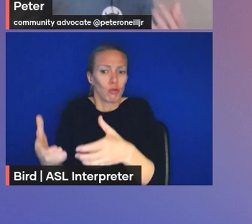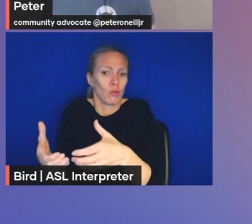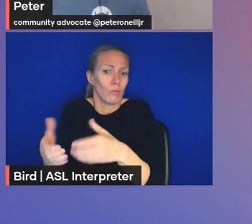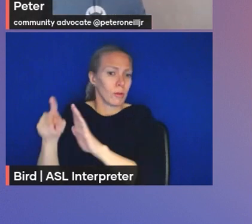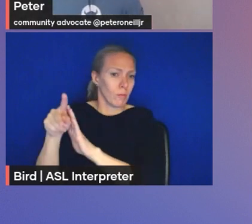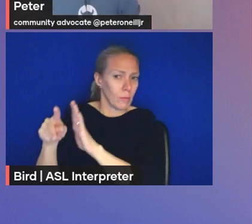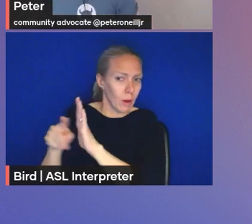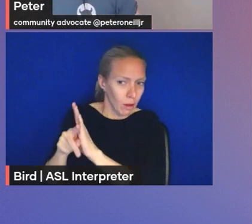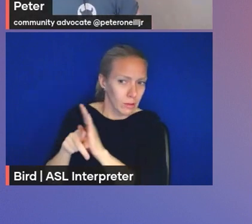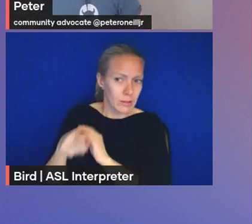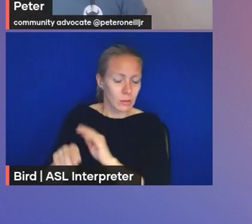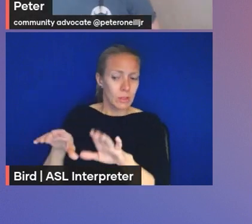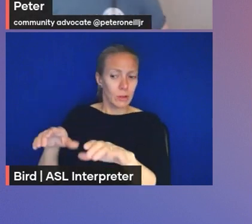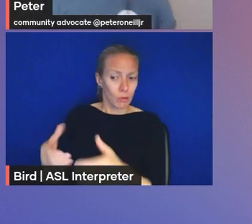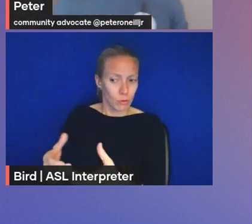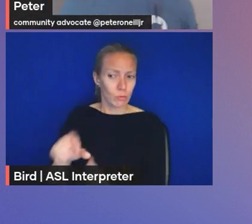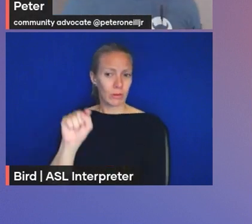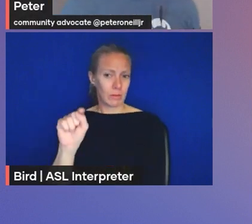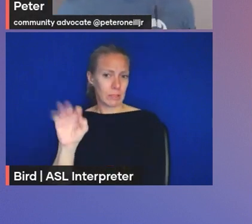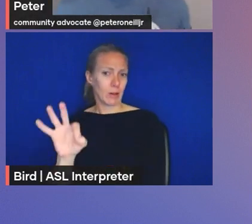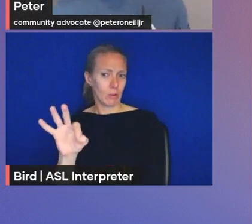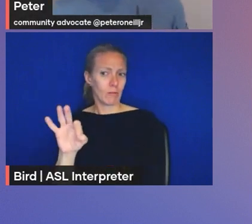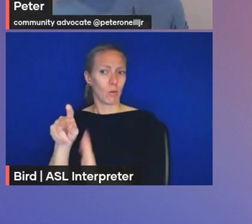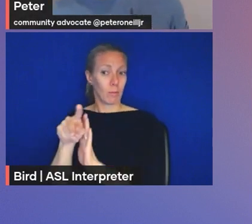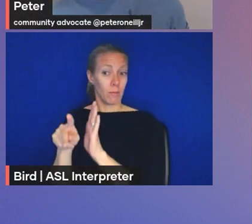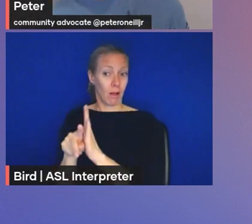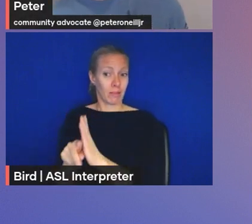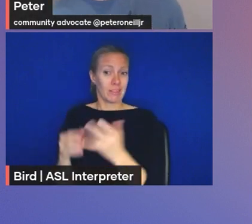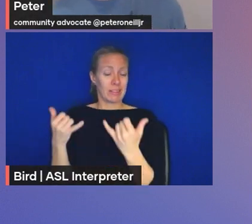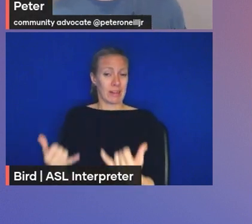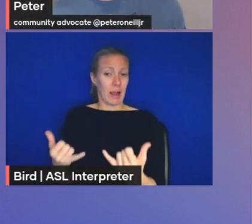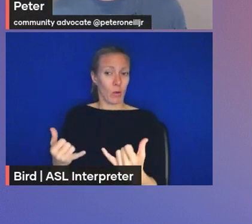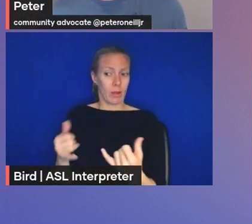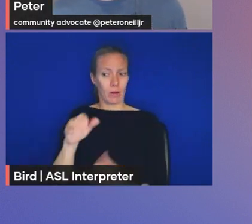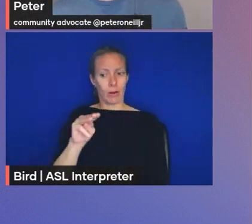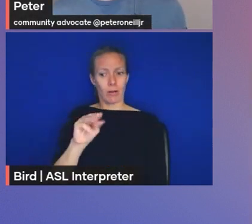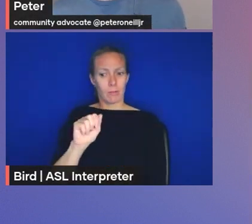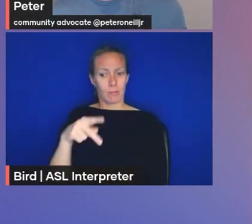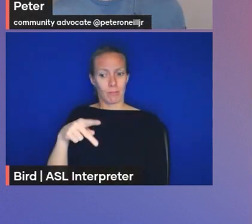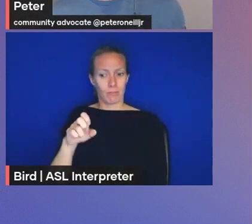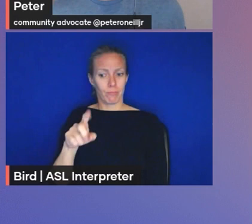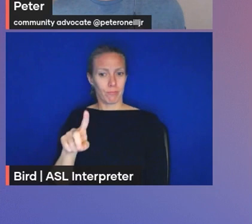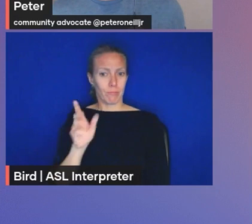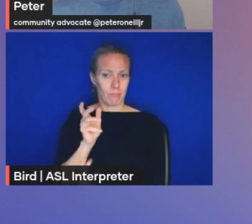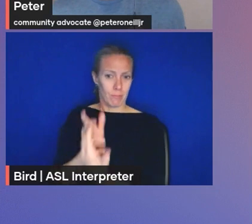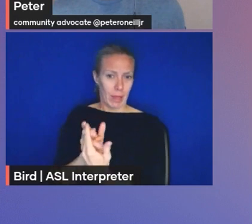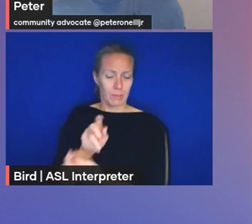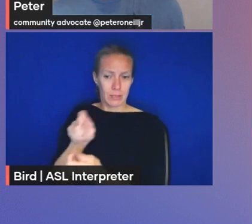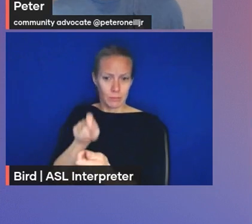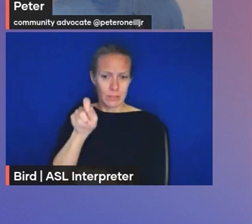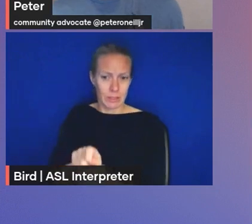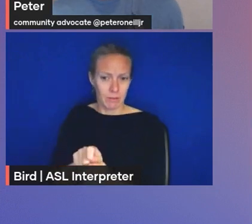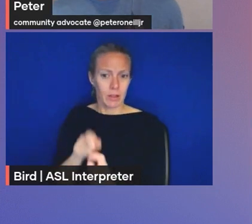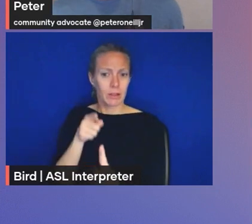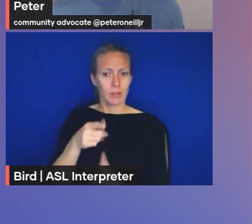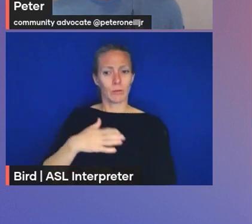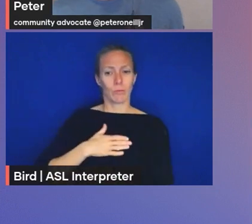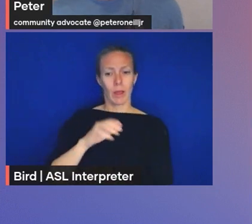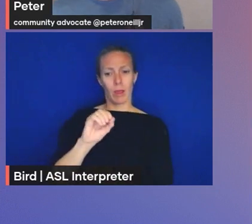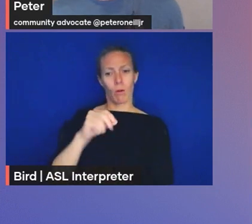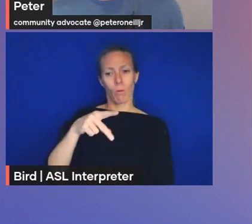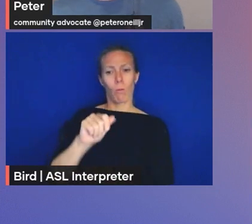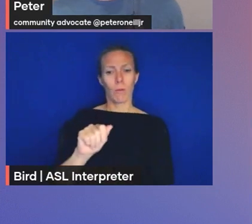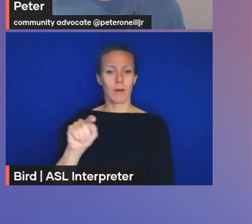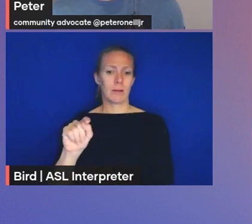of Terraform policies that are now mapped specifically to my OpenTF workspace. And so now